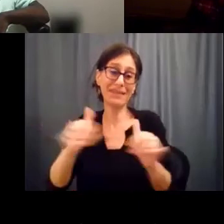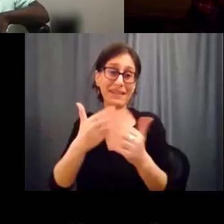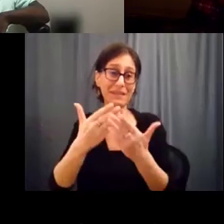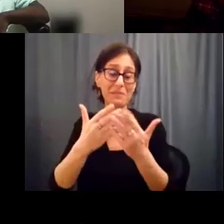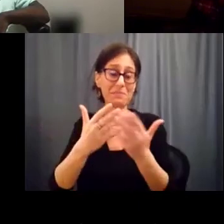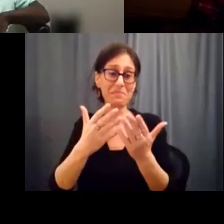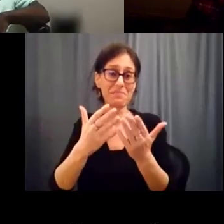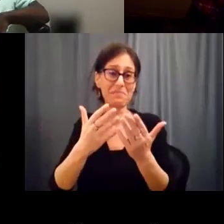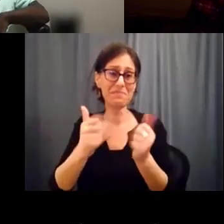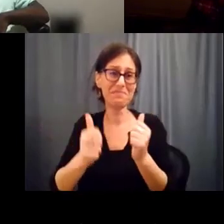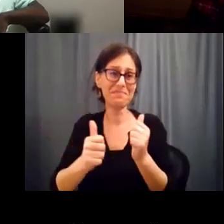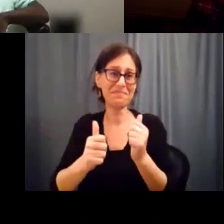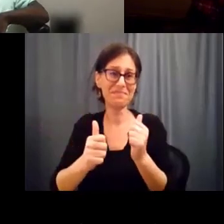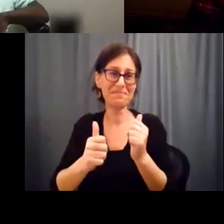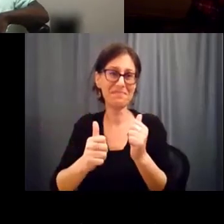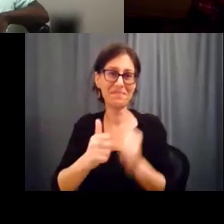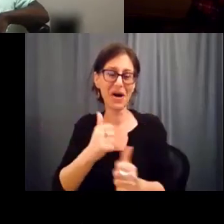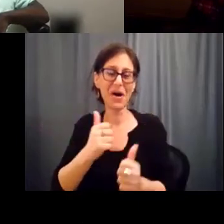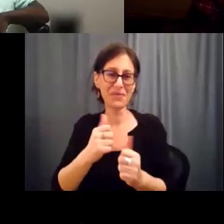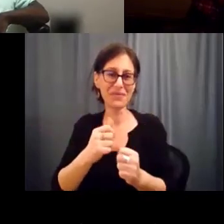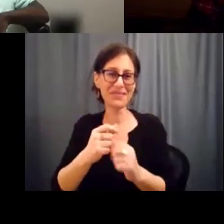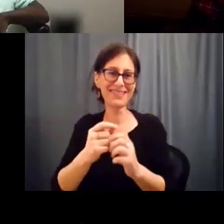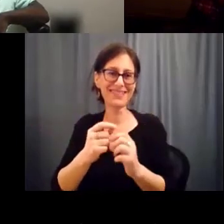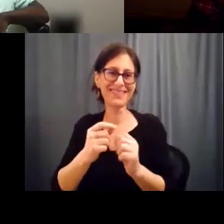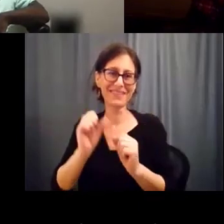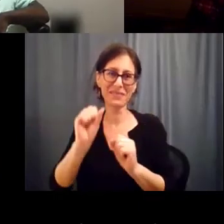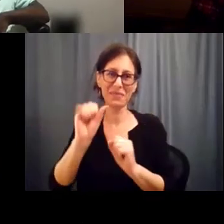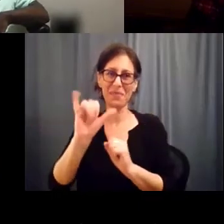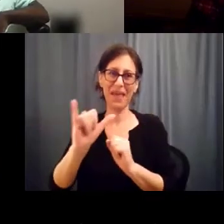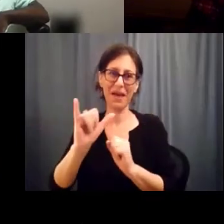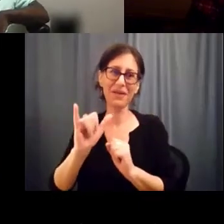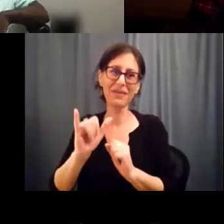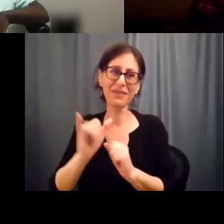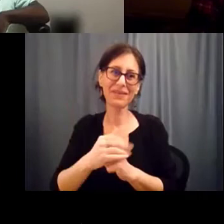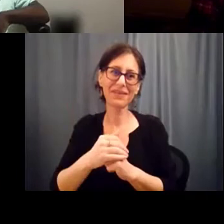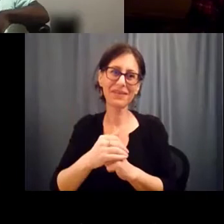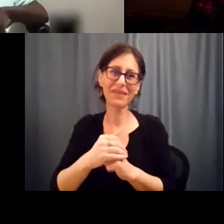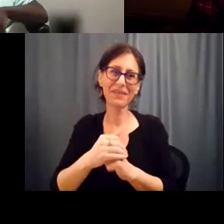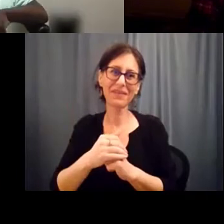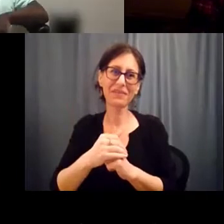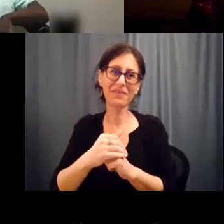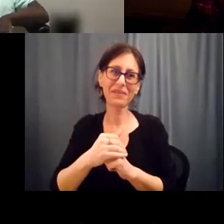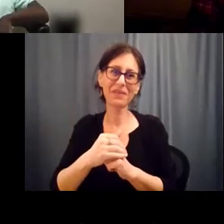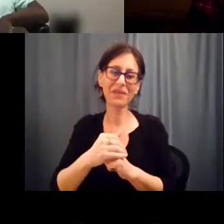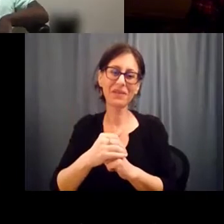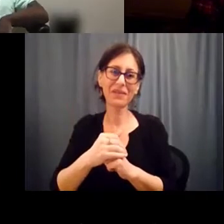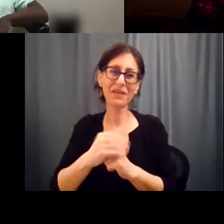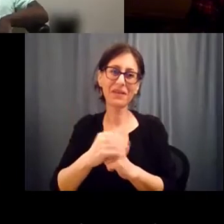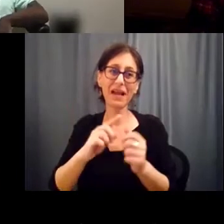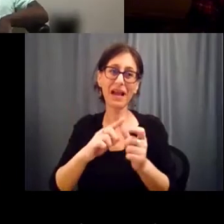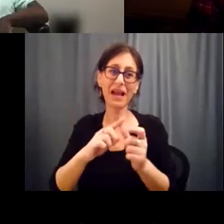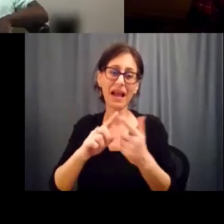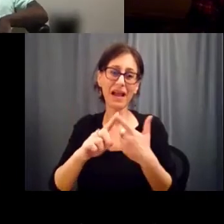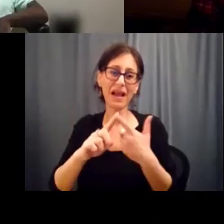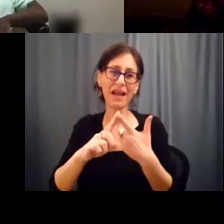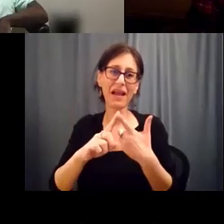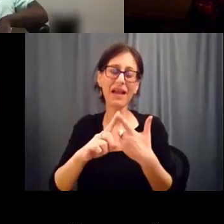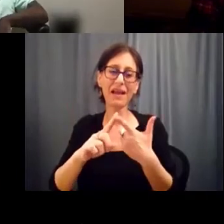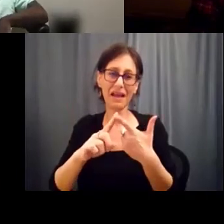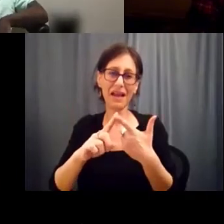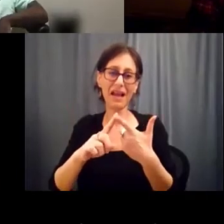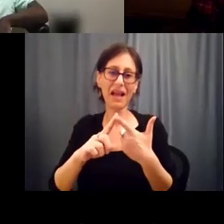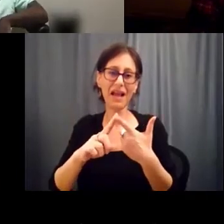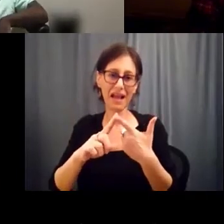is the hoop to begin with. So you and the movie set on top of that.